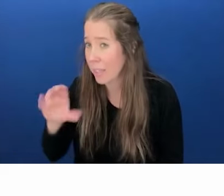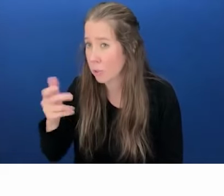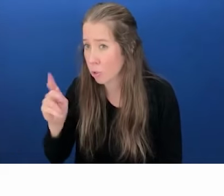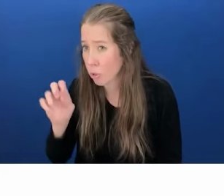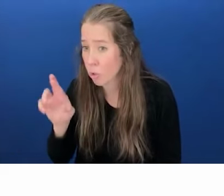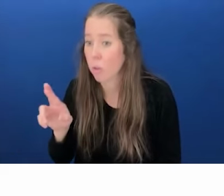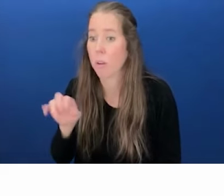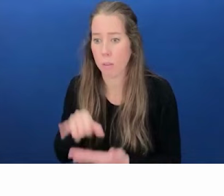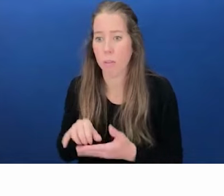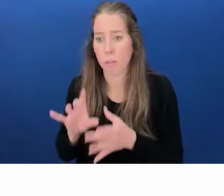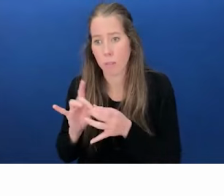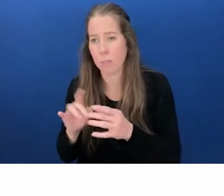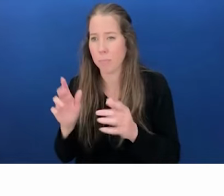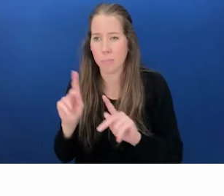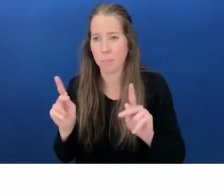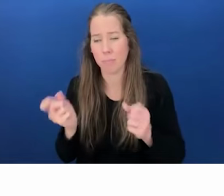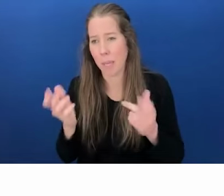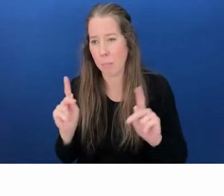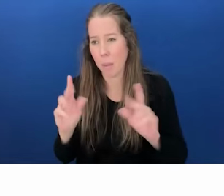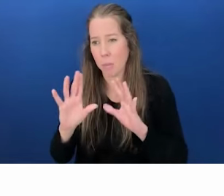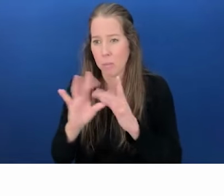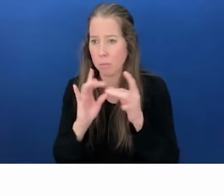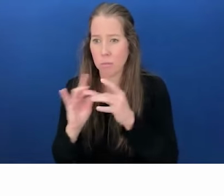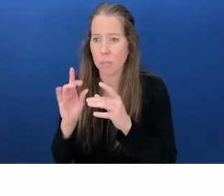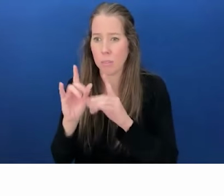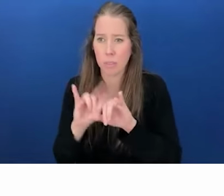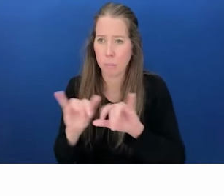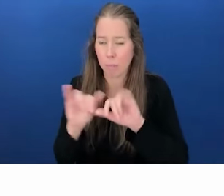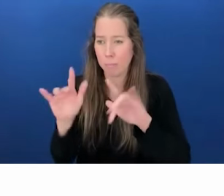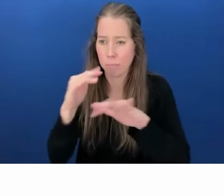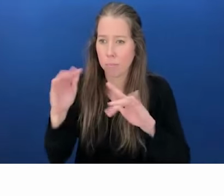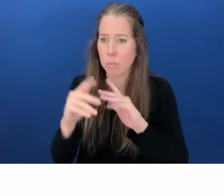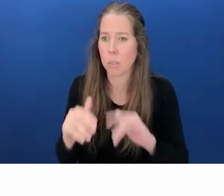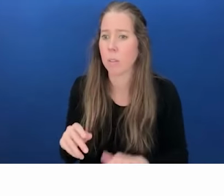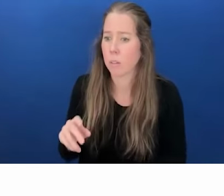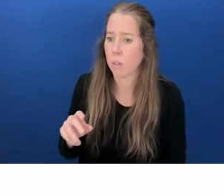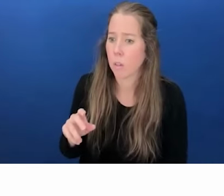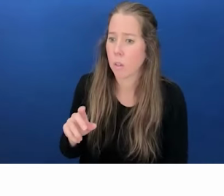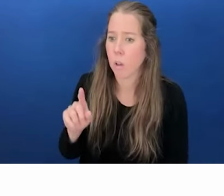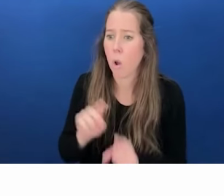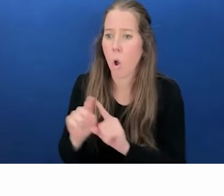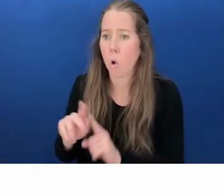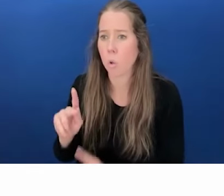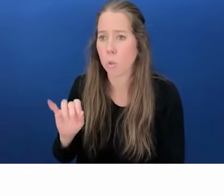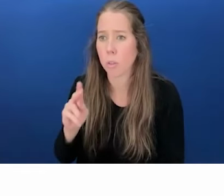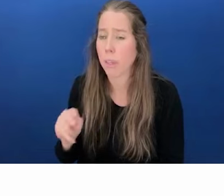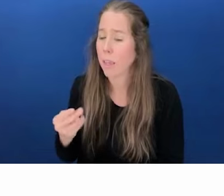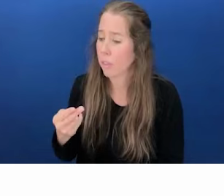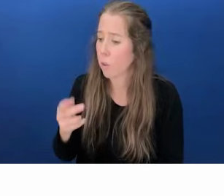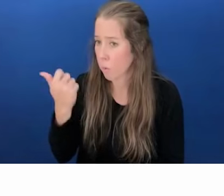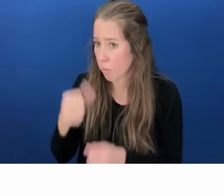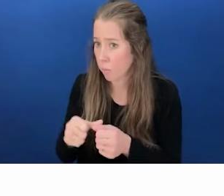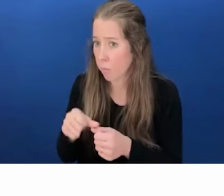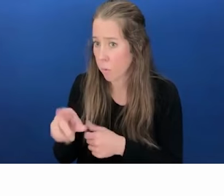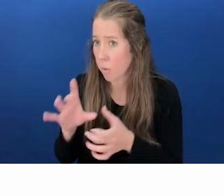That's the one I like. Give part-time. Deputy chancellor. Yeah, where did that come? Yeah, I know. Leslie. And then also Keith, remember you were mentioning we've lost a